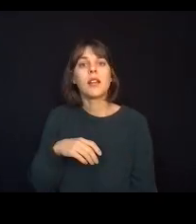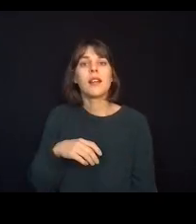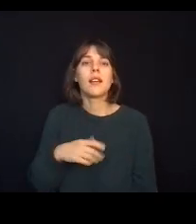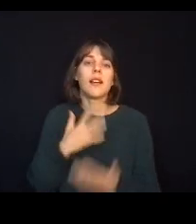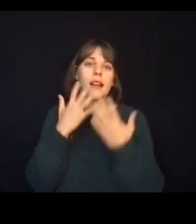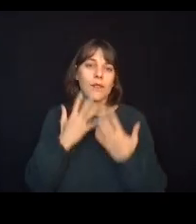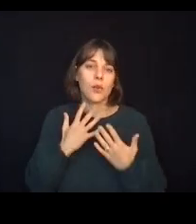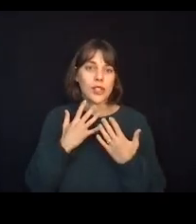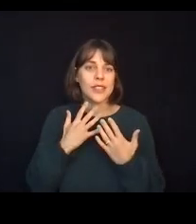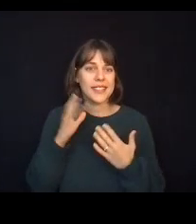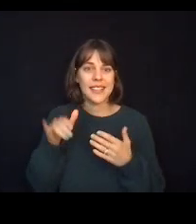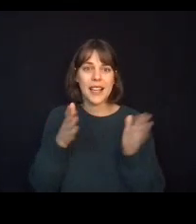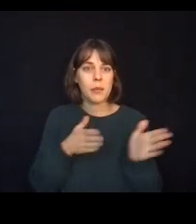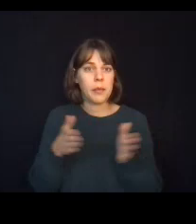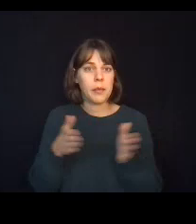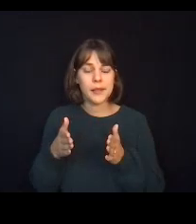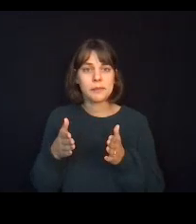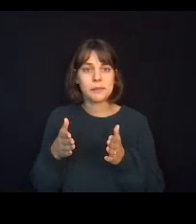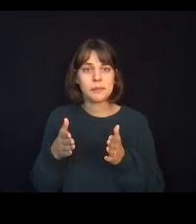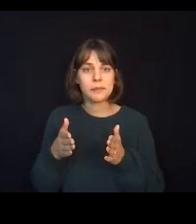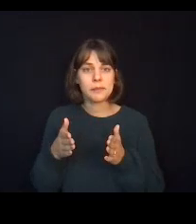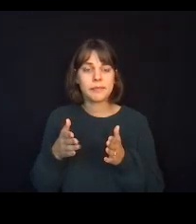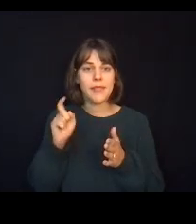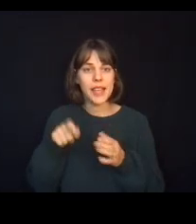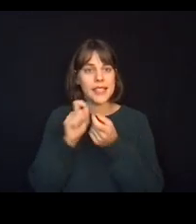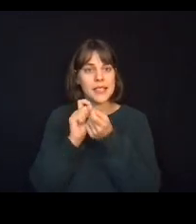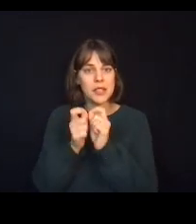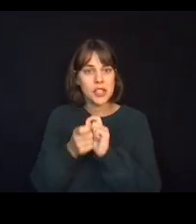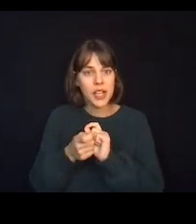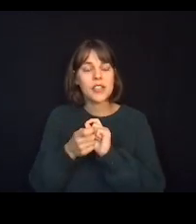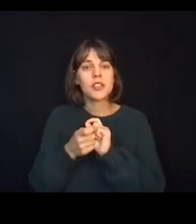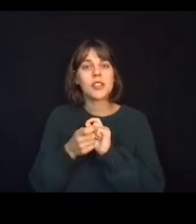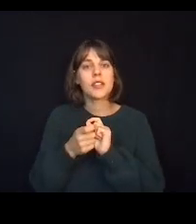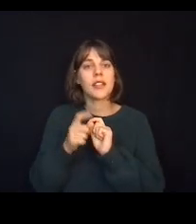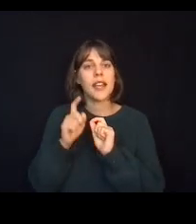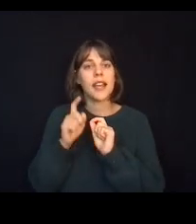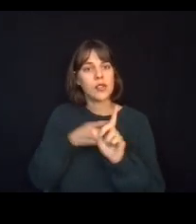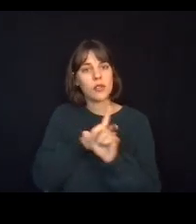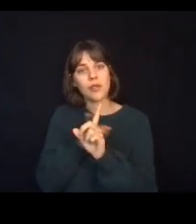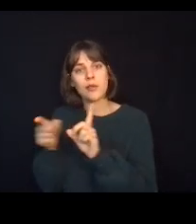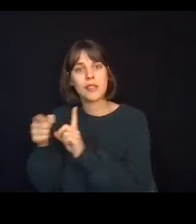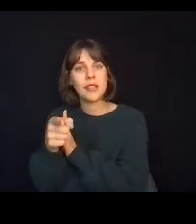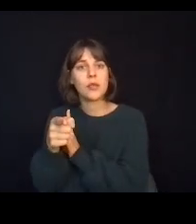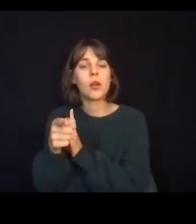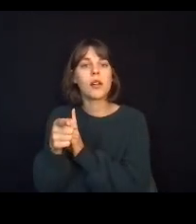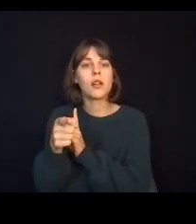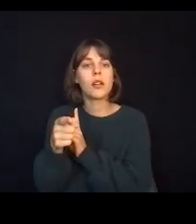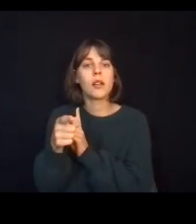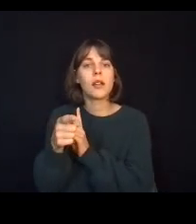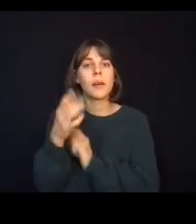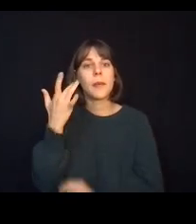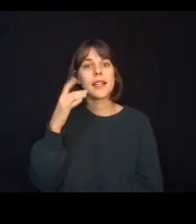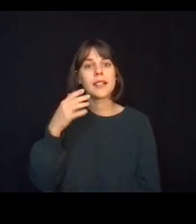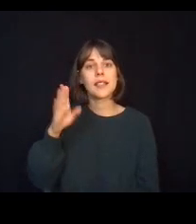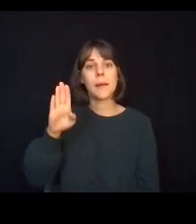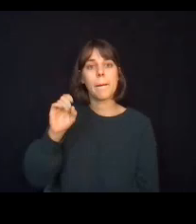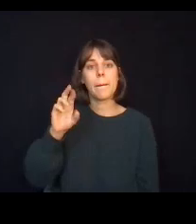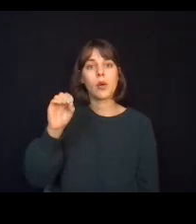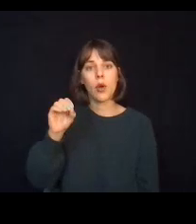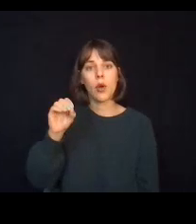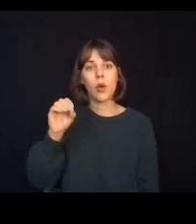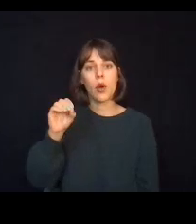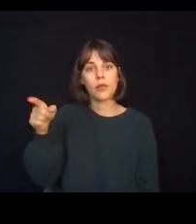Unfortunately, that plan is going to have to be modified and put on detour. The Borough of Homestead did not have